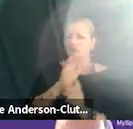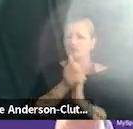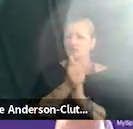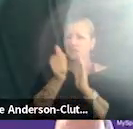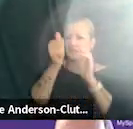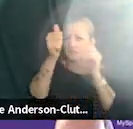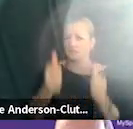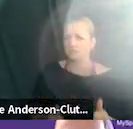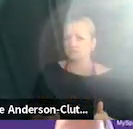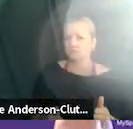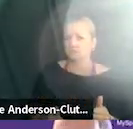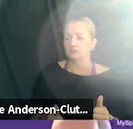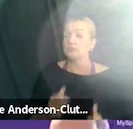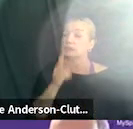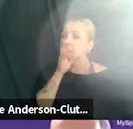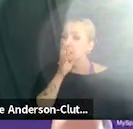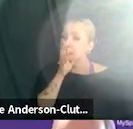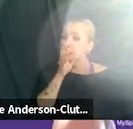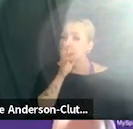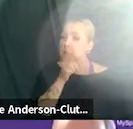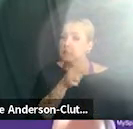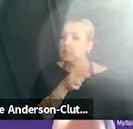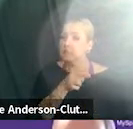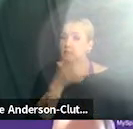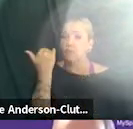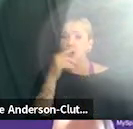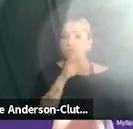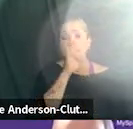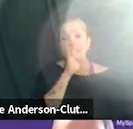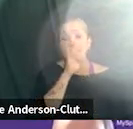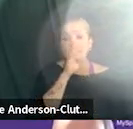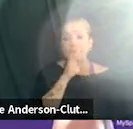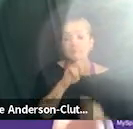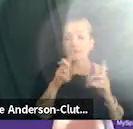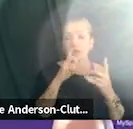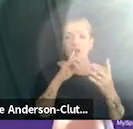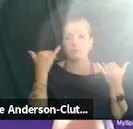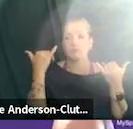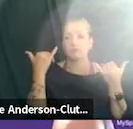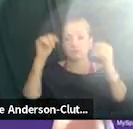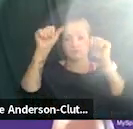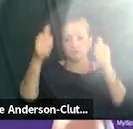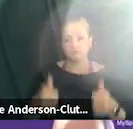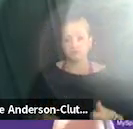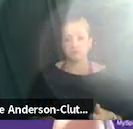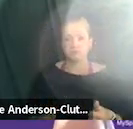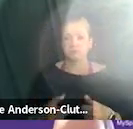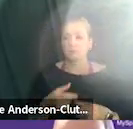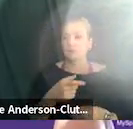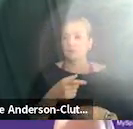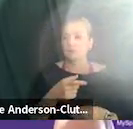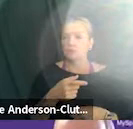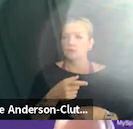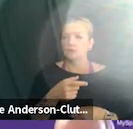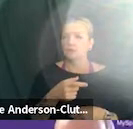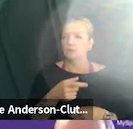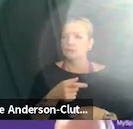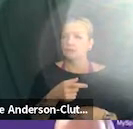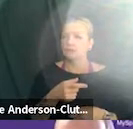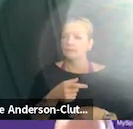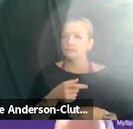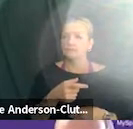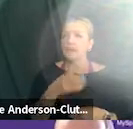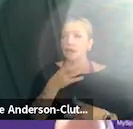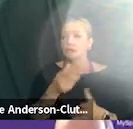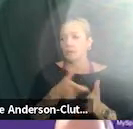lost the ability to speak or just wasn't speaking, there's no way for us to know. And she had again had needed this prompting to do things,